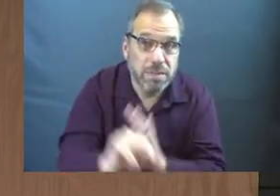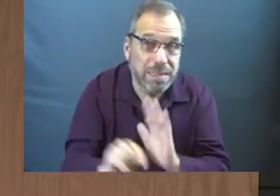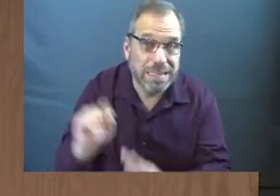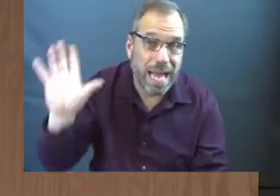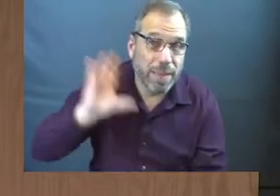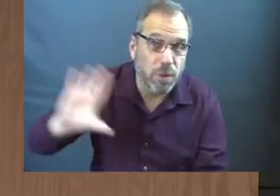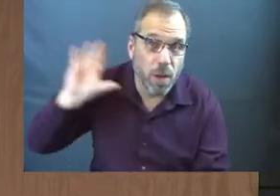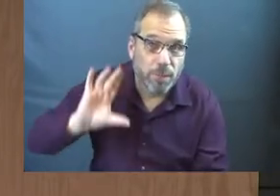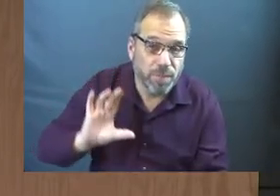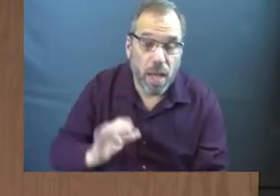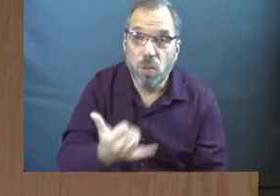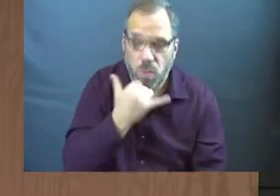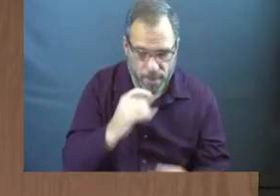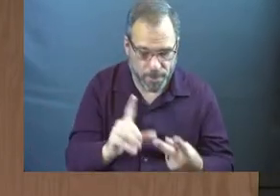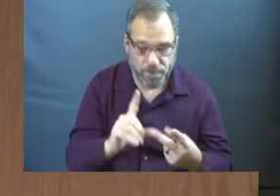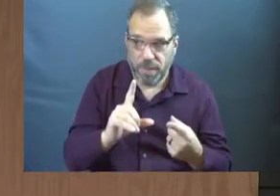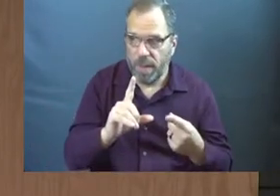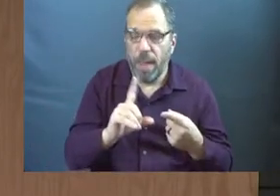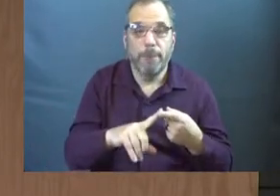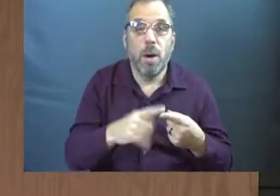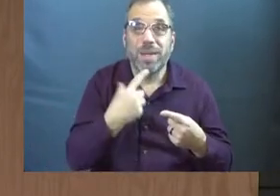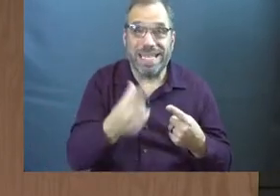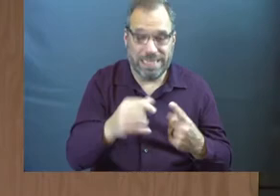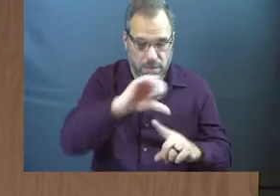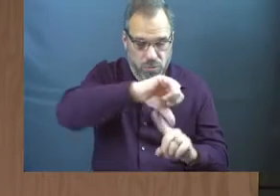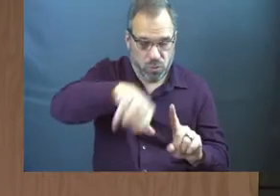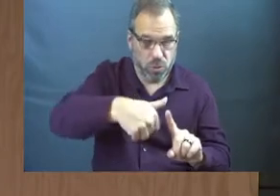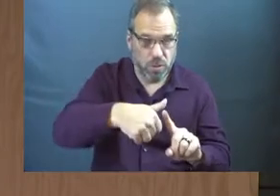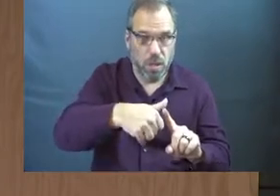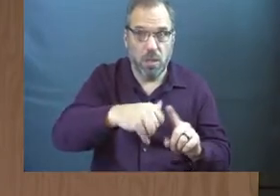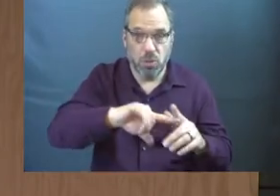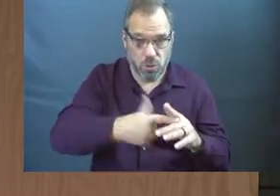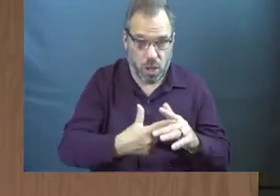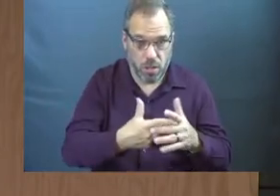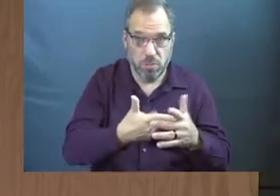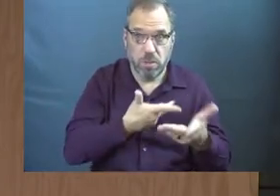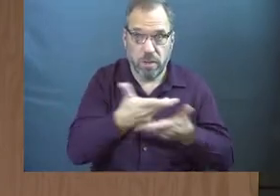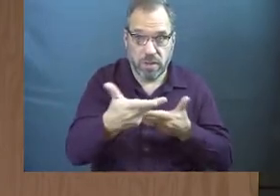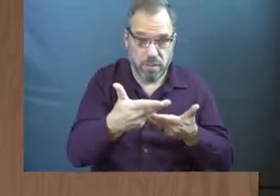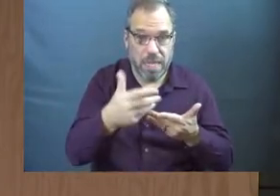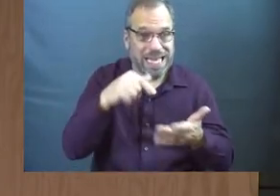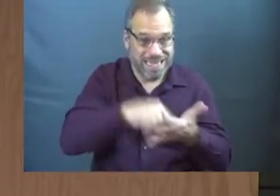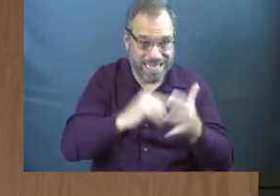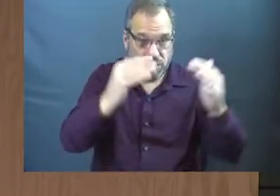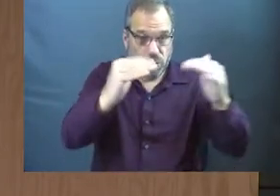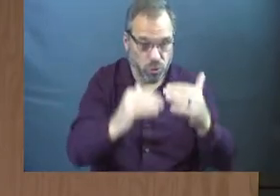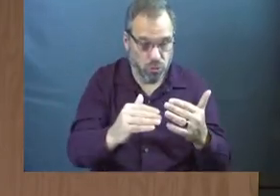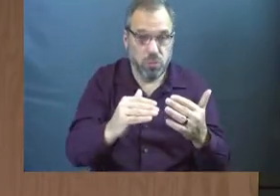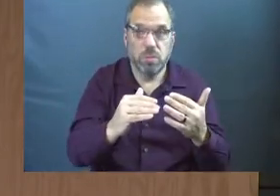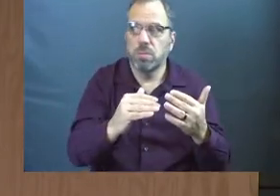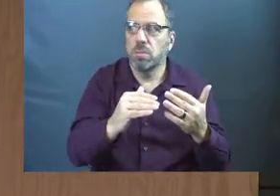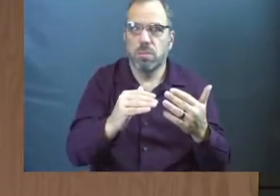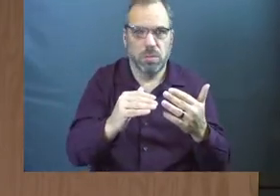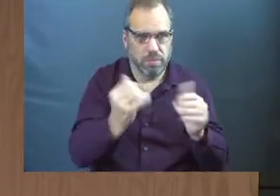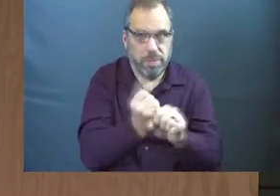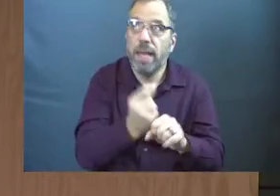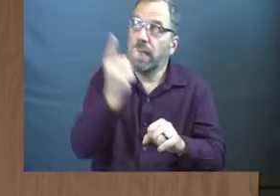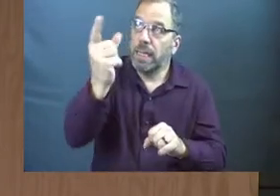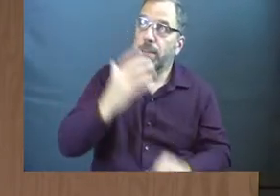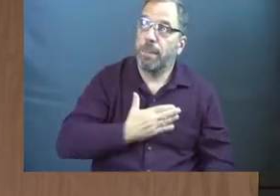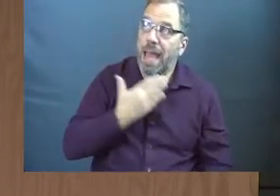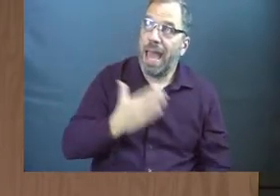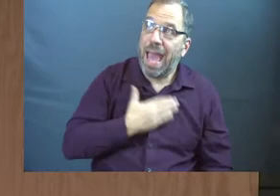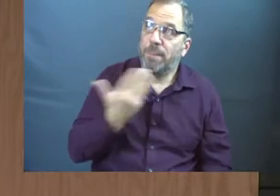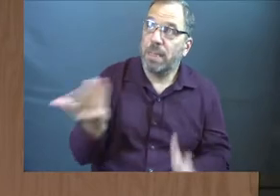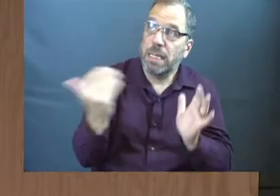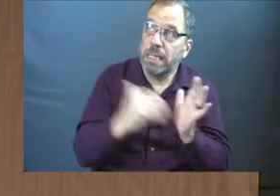it's not just that that was wrong. It's that what they said, as soon as they started the conversation about this is the next thing you've got to do in order to make God happy